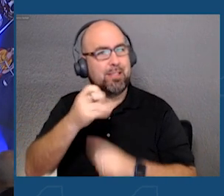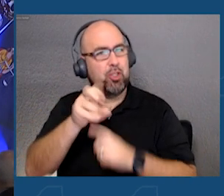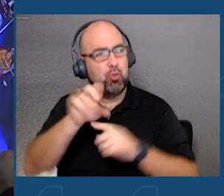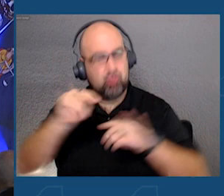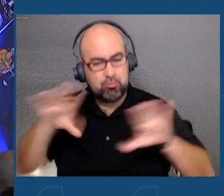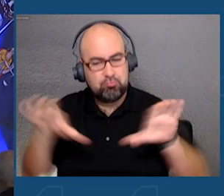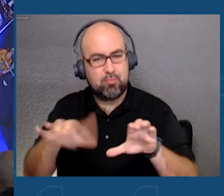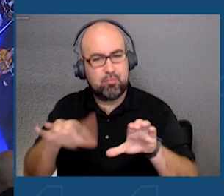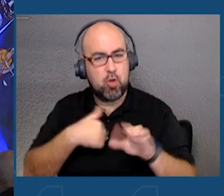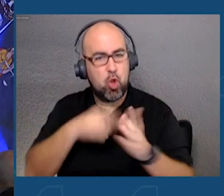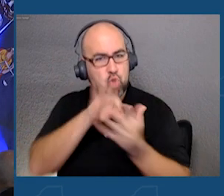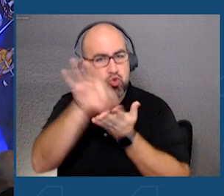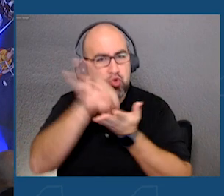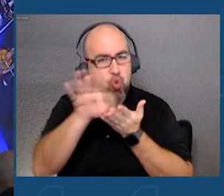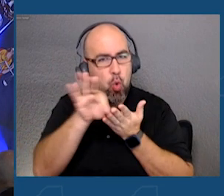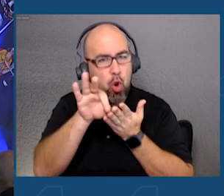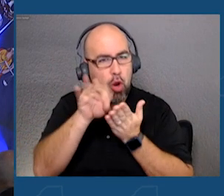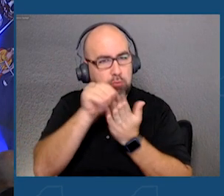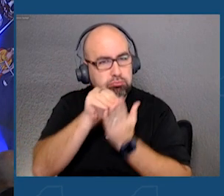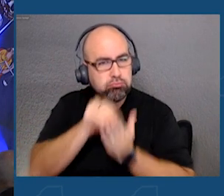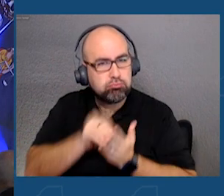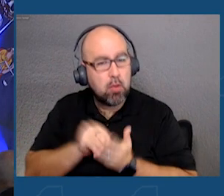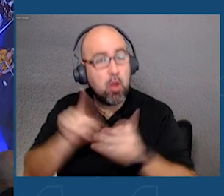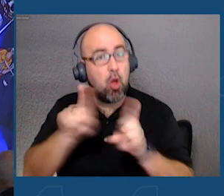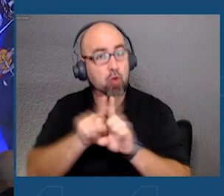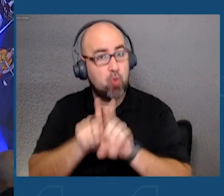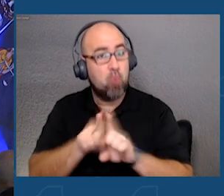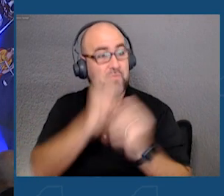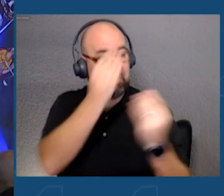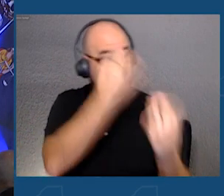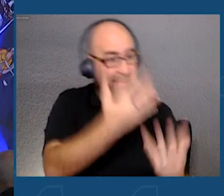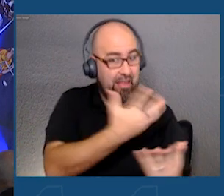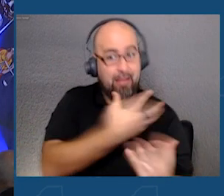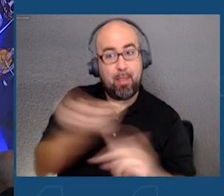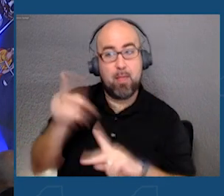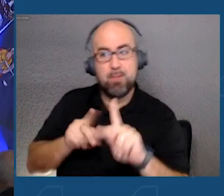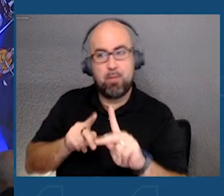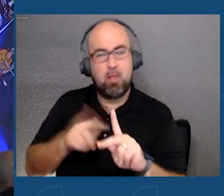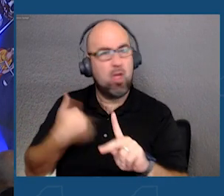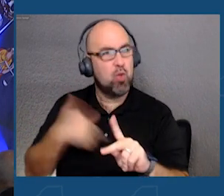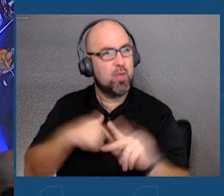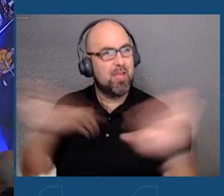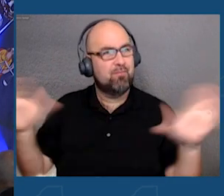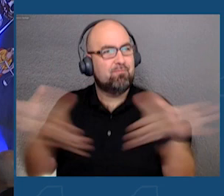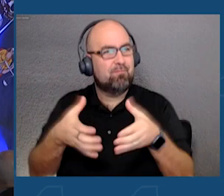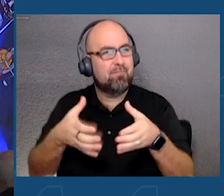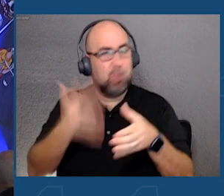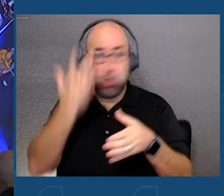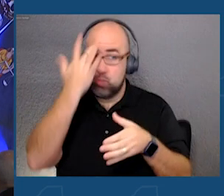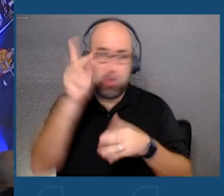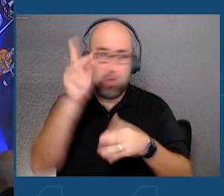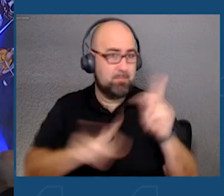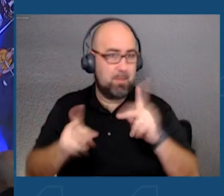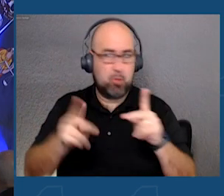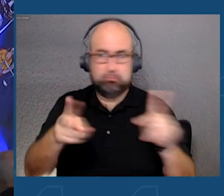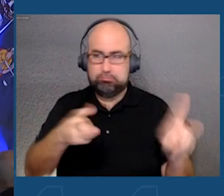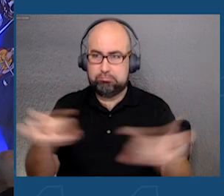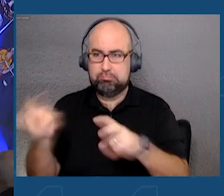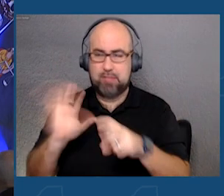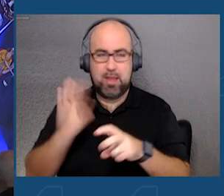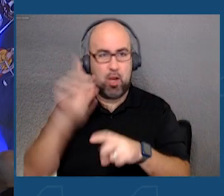by data, but also the people. We've assembled the smartest people known to man or woman in our governments, and I'm proud of that.